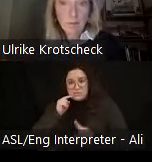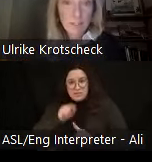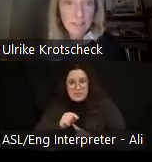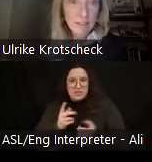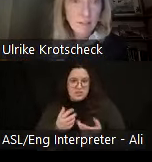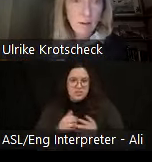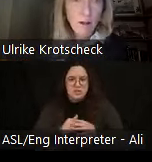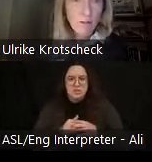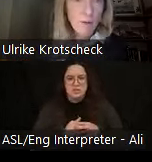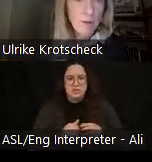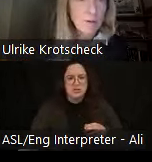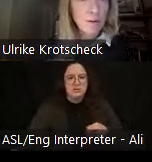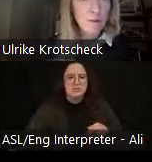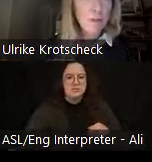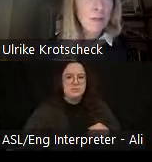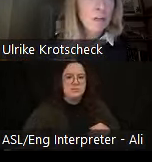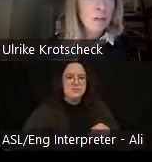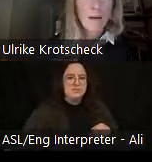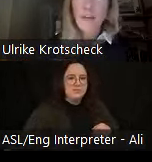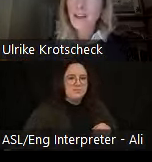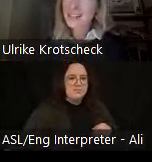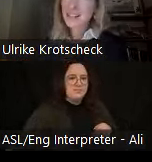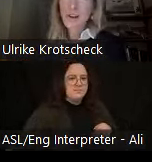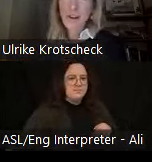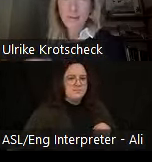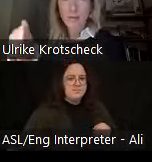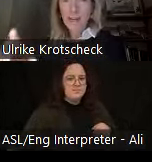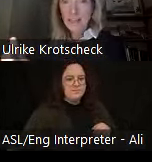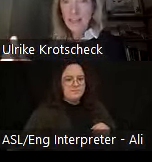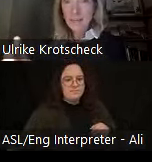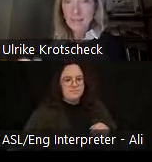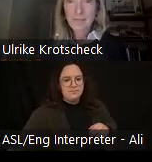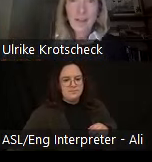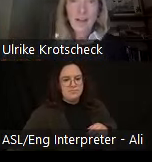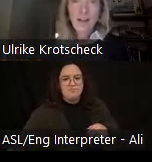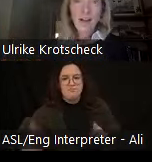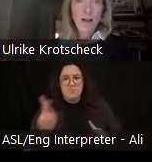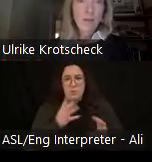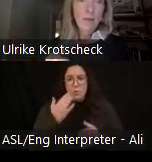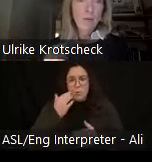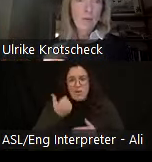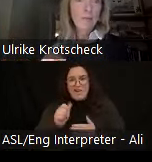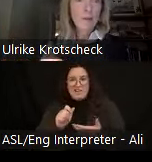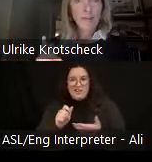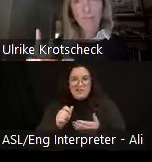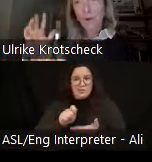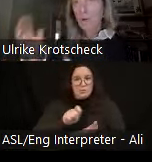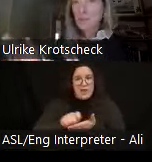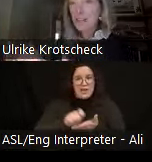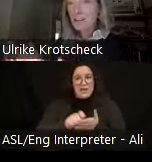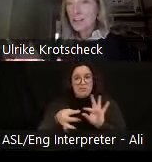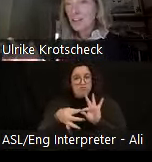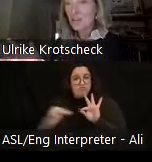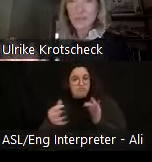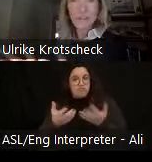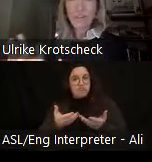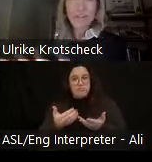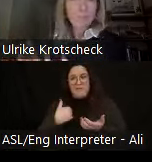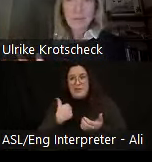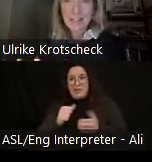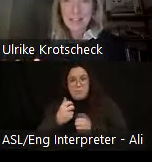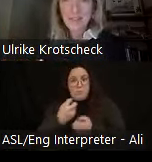Folks joining us in this talk also want to know, is there ever writing? If you have bones that are